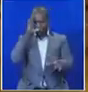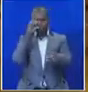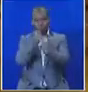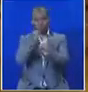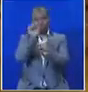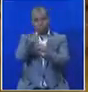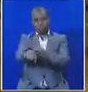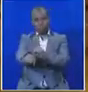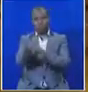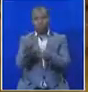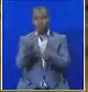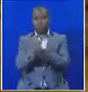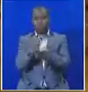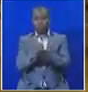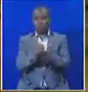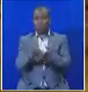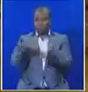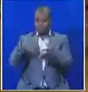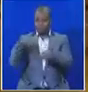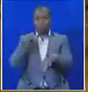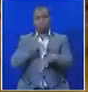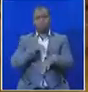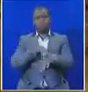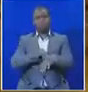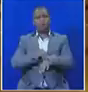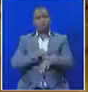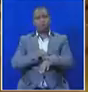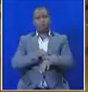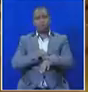difficult situation that faces our country, such as xenophobia.